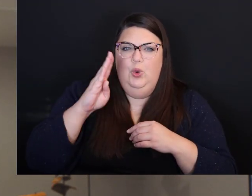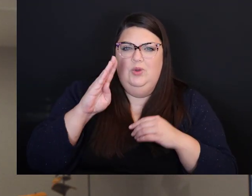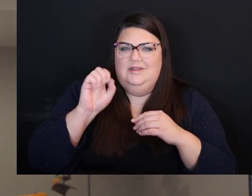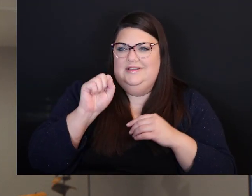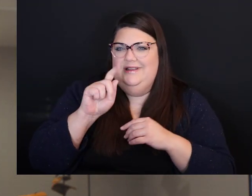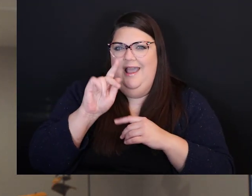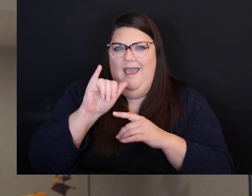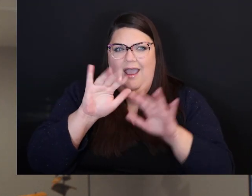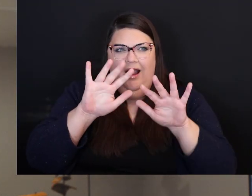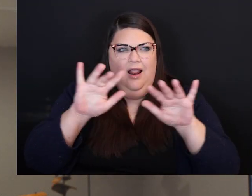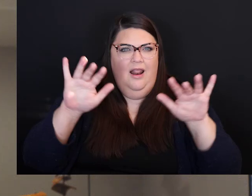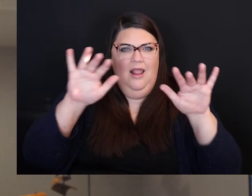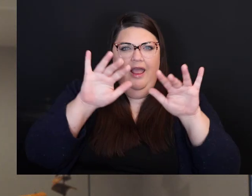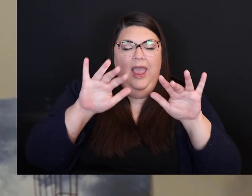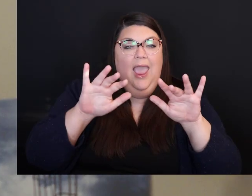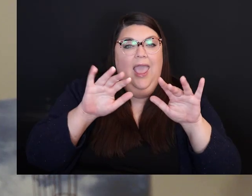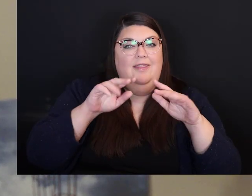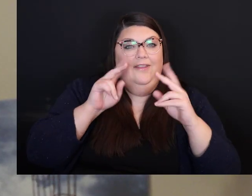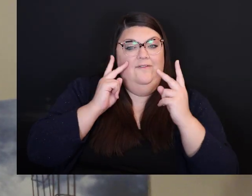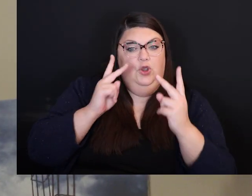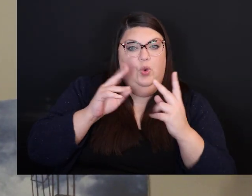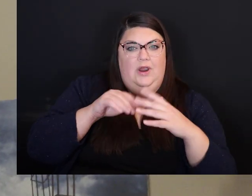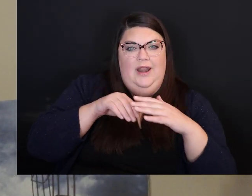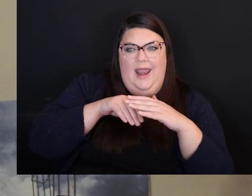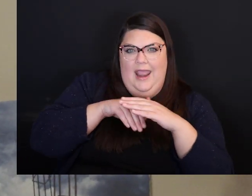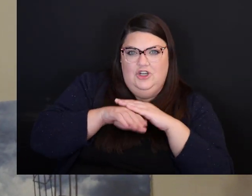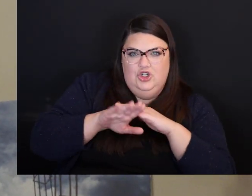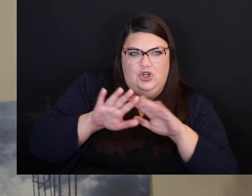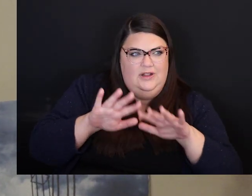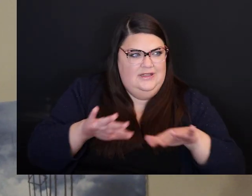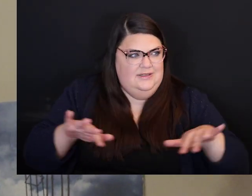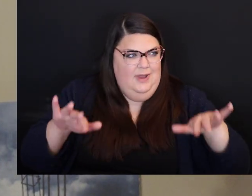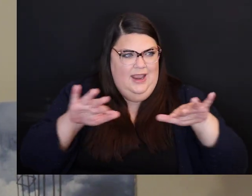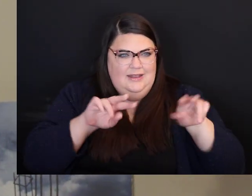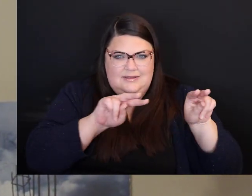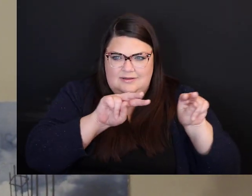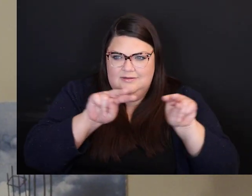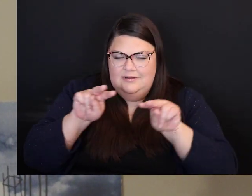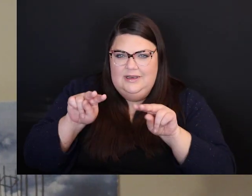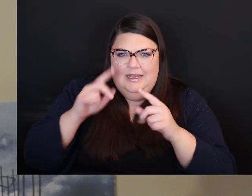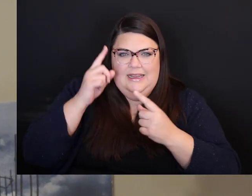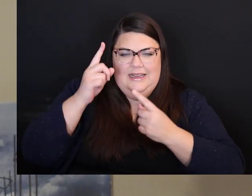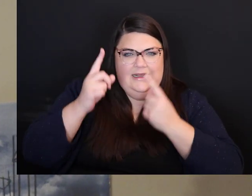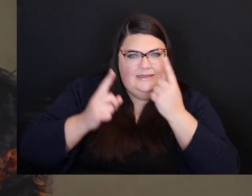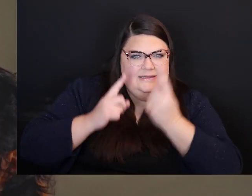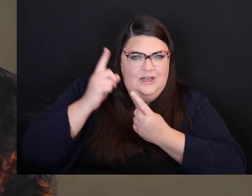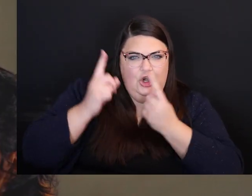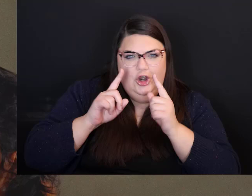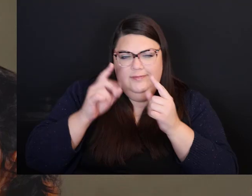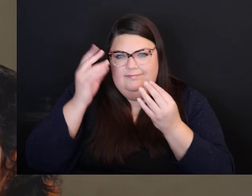think, invites the viewer to enter the space and to consider,